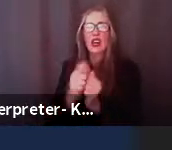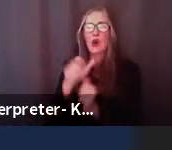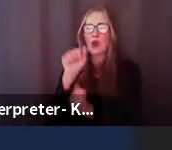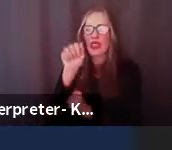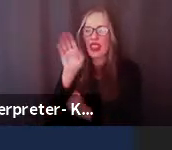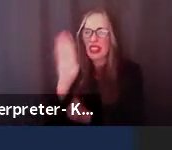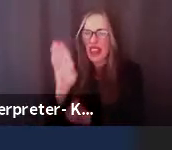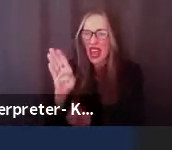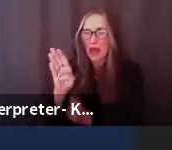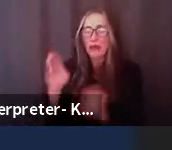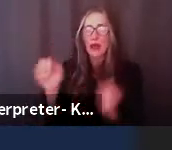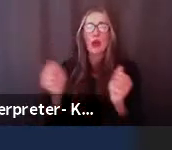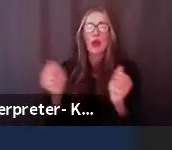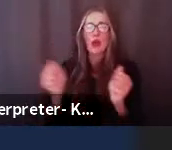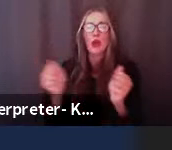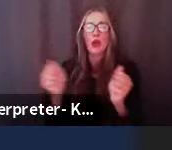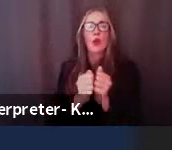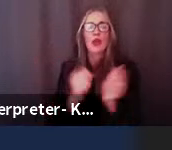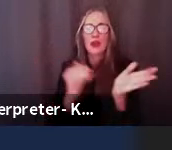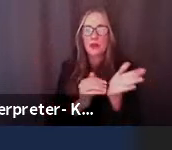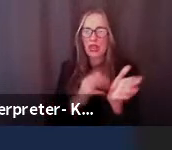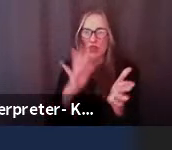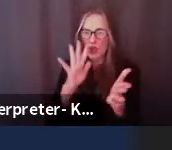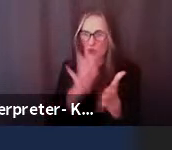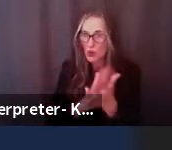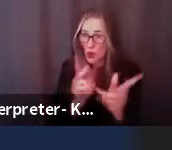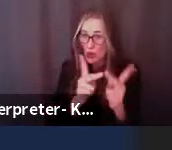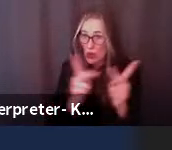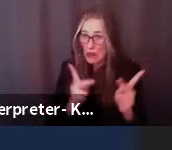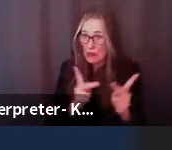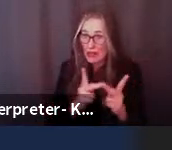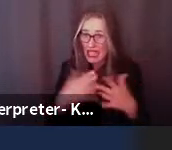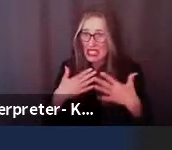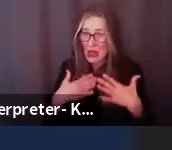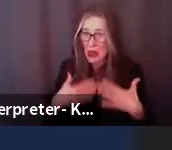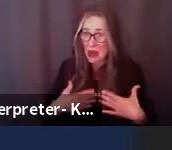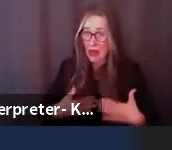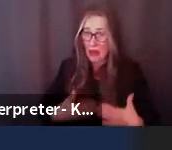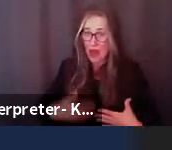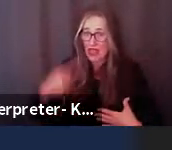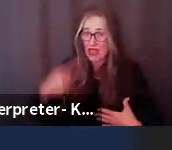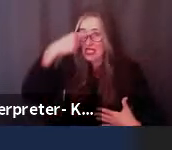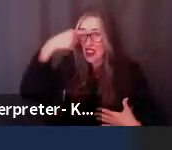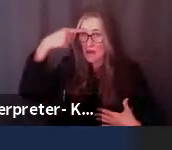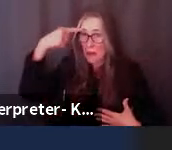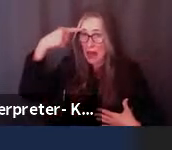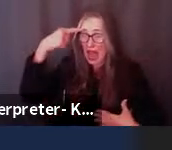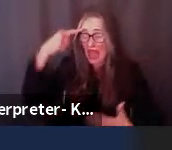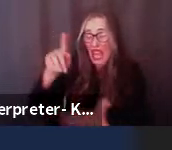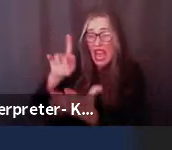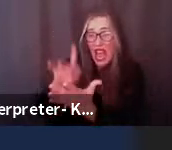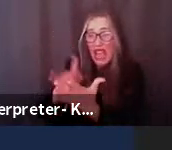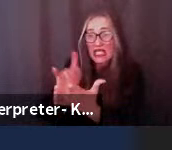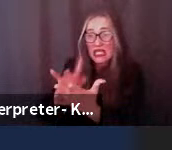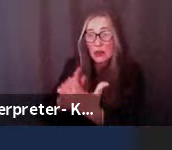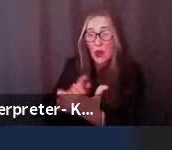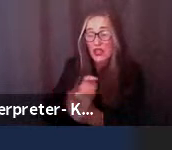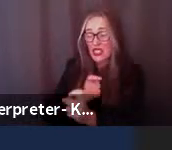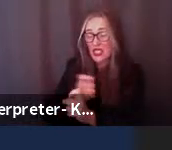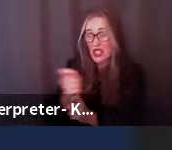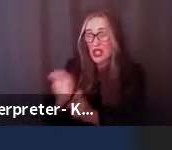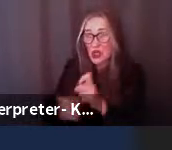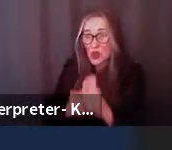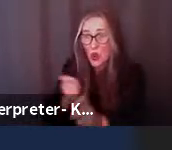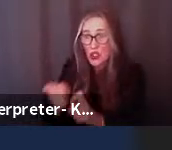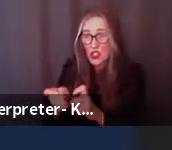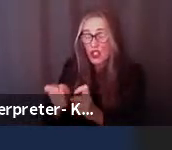medical schools these are spaces where black black bodies are exploited tortured and abused for gain and they're also spaces where